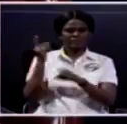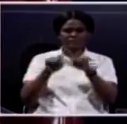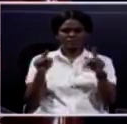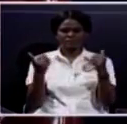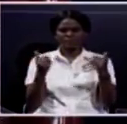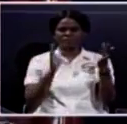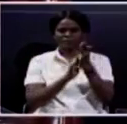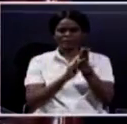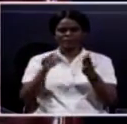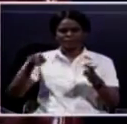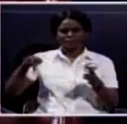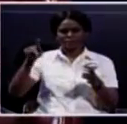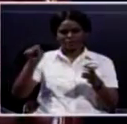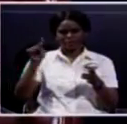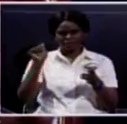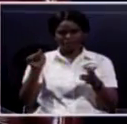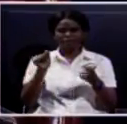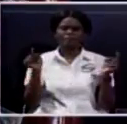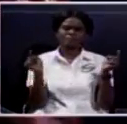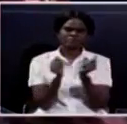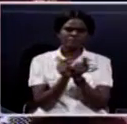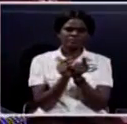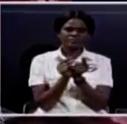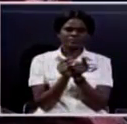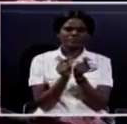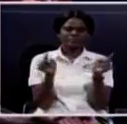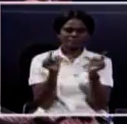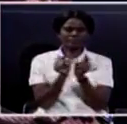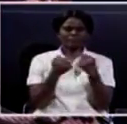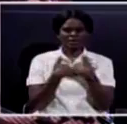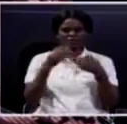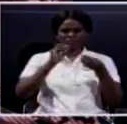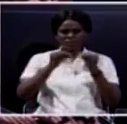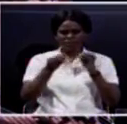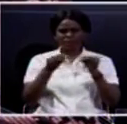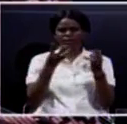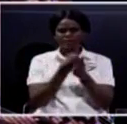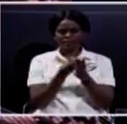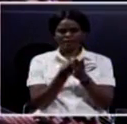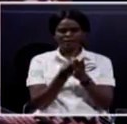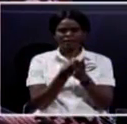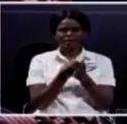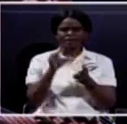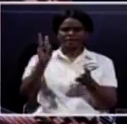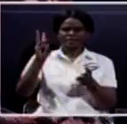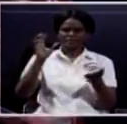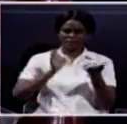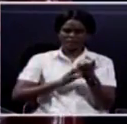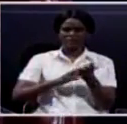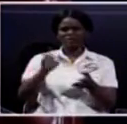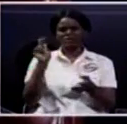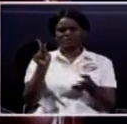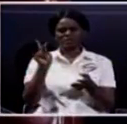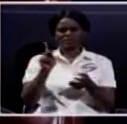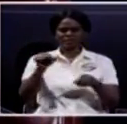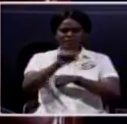the PTA, they meet and come up with figures like, we are going to charge 6,000 kwacha in